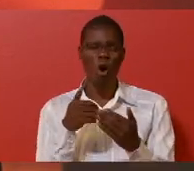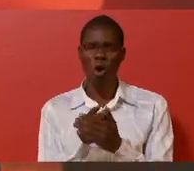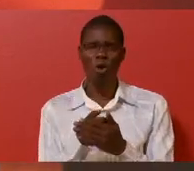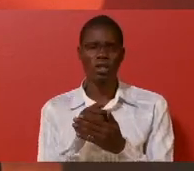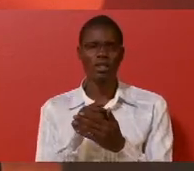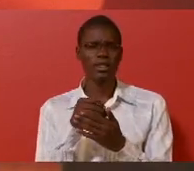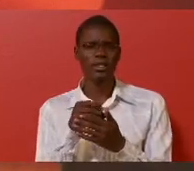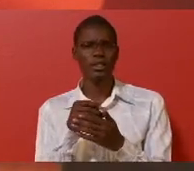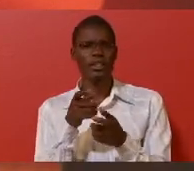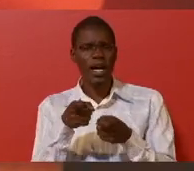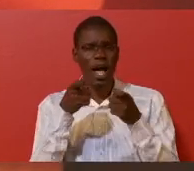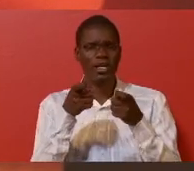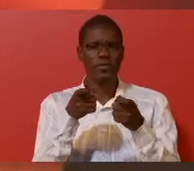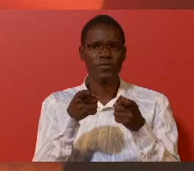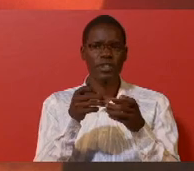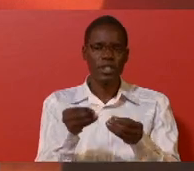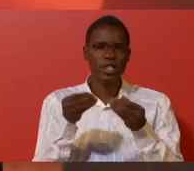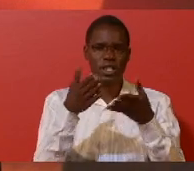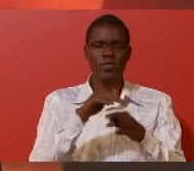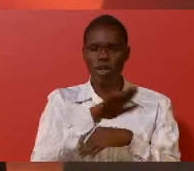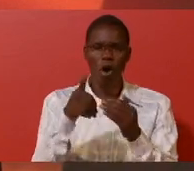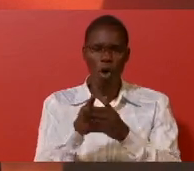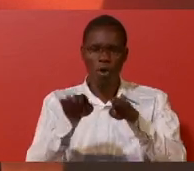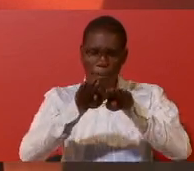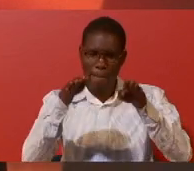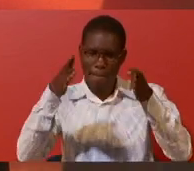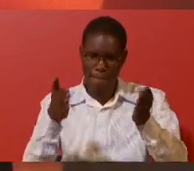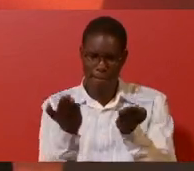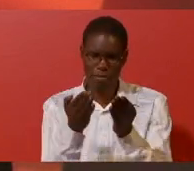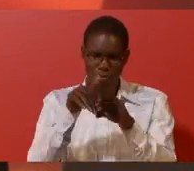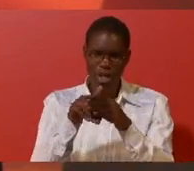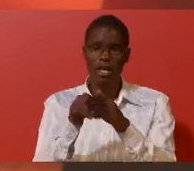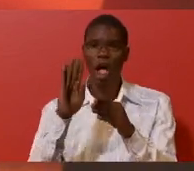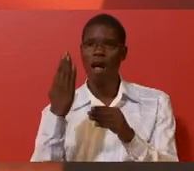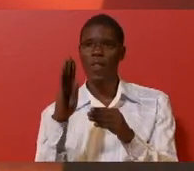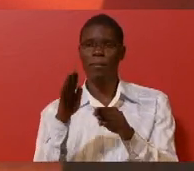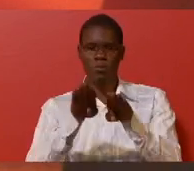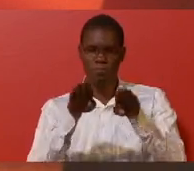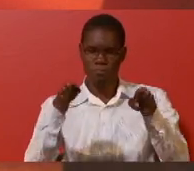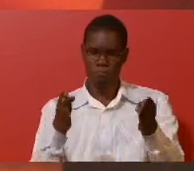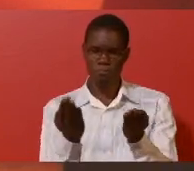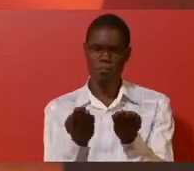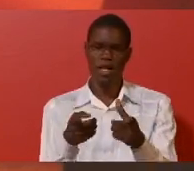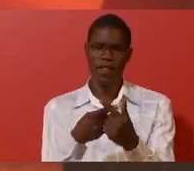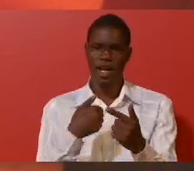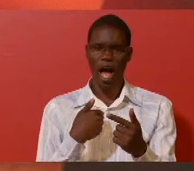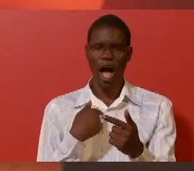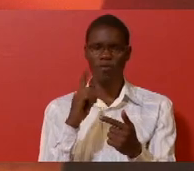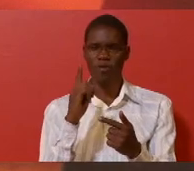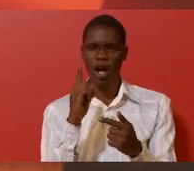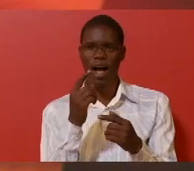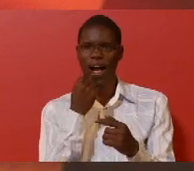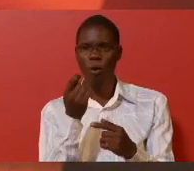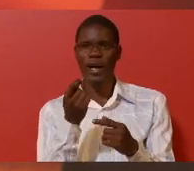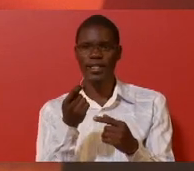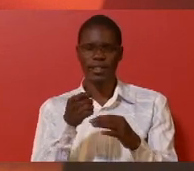be packaged in a blue box, a turquoise box with a white bow on it. And every time